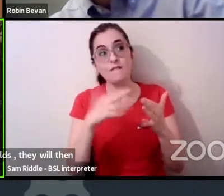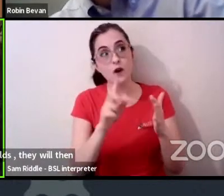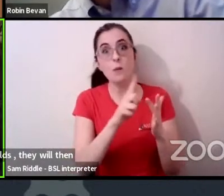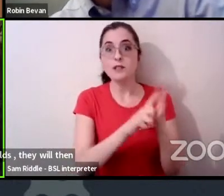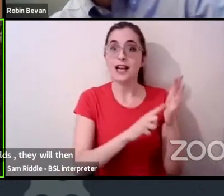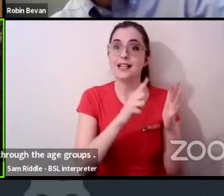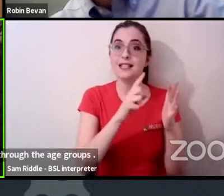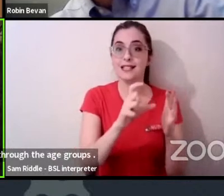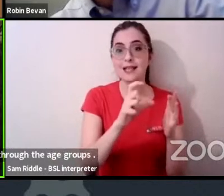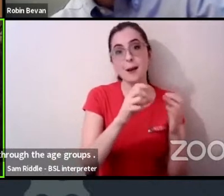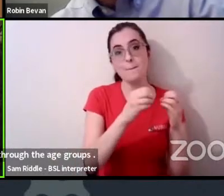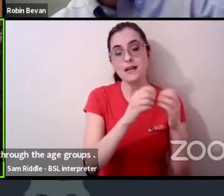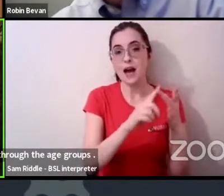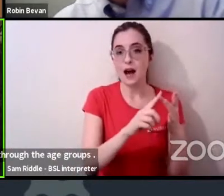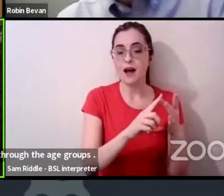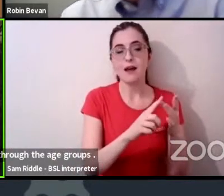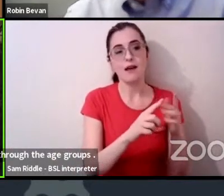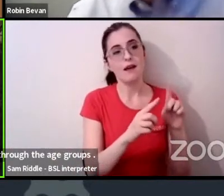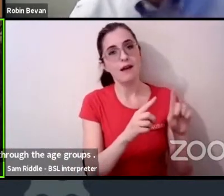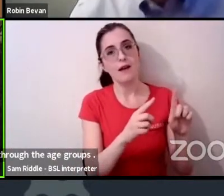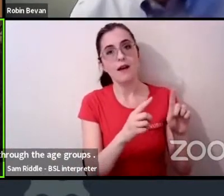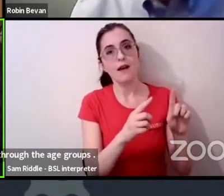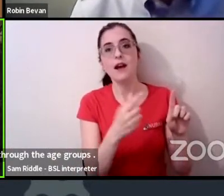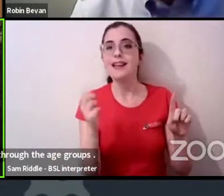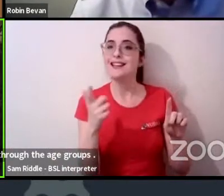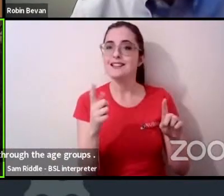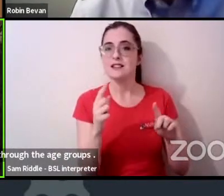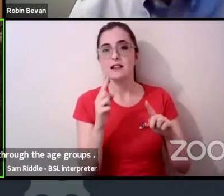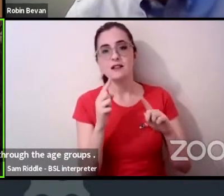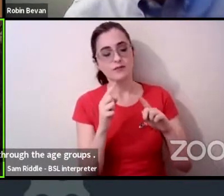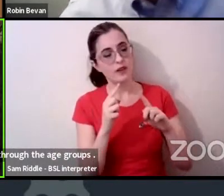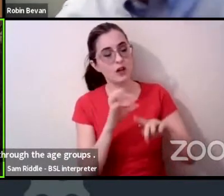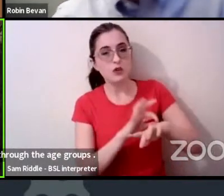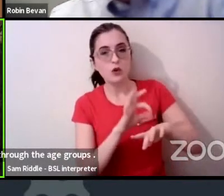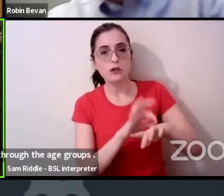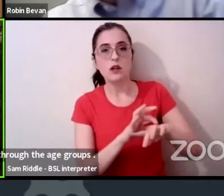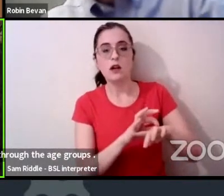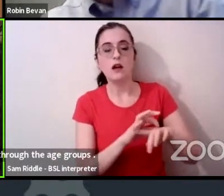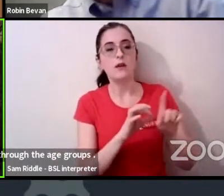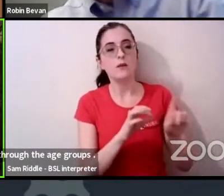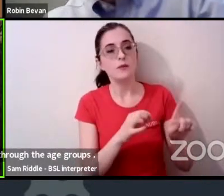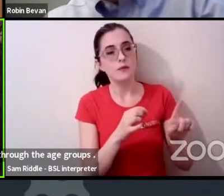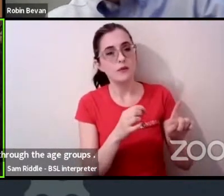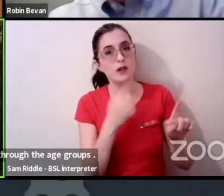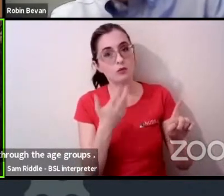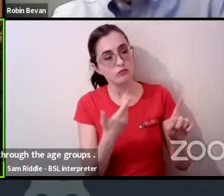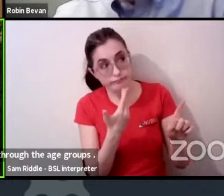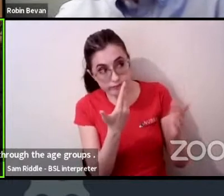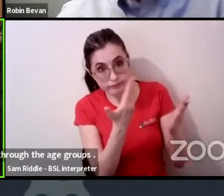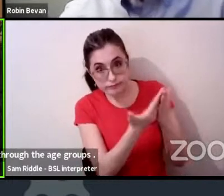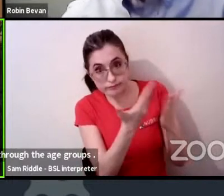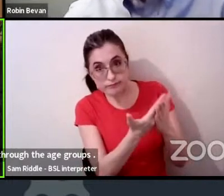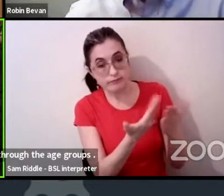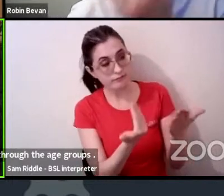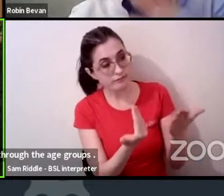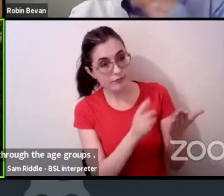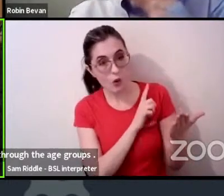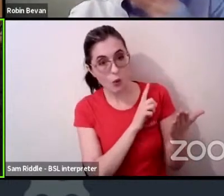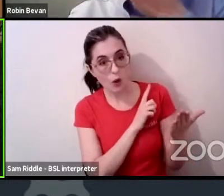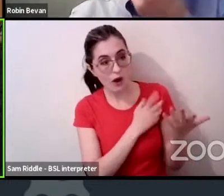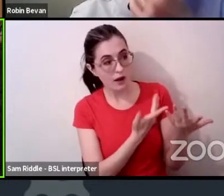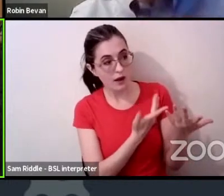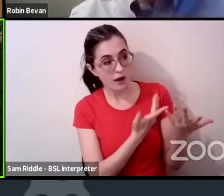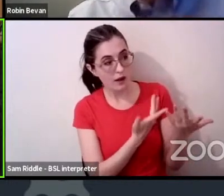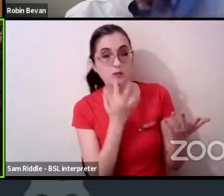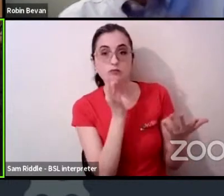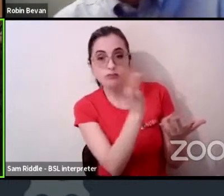in Bristol, was there to explain their thinking. So I pressed strongly on asking